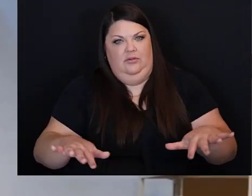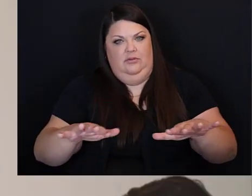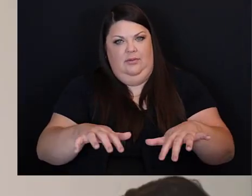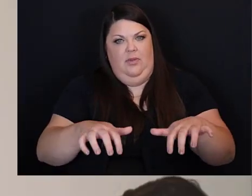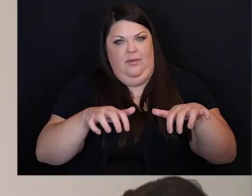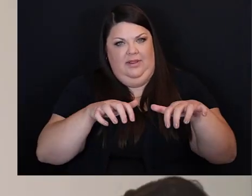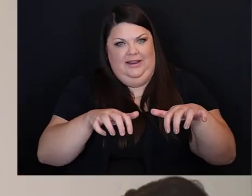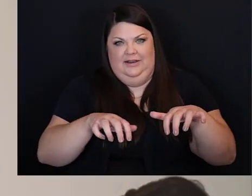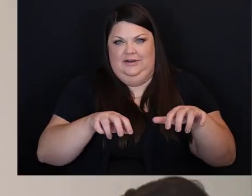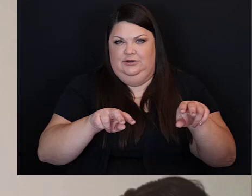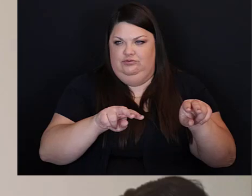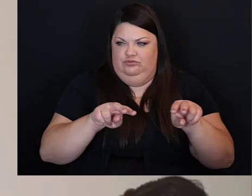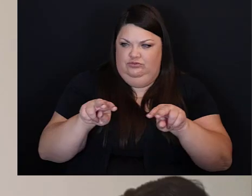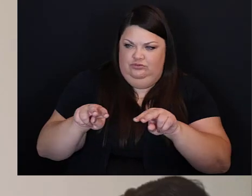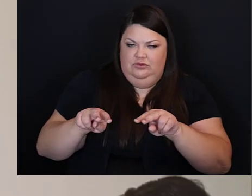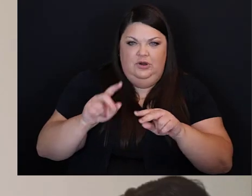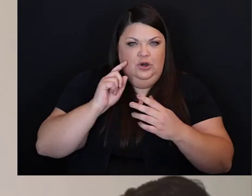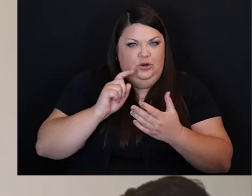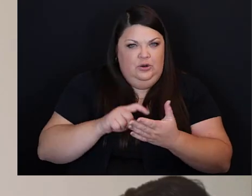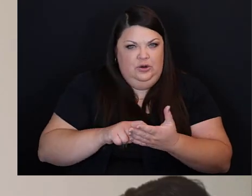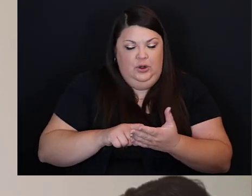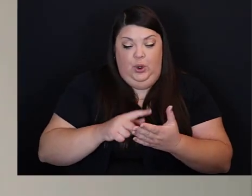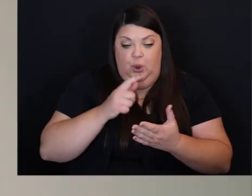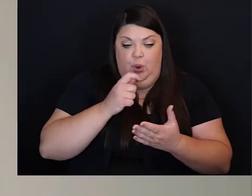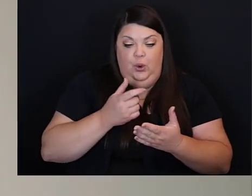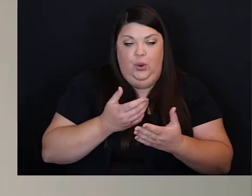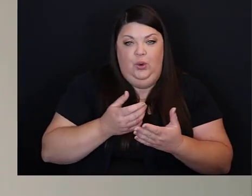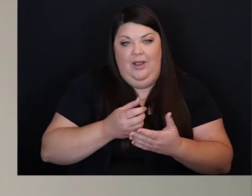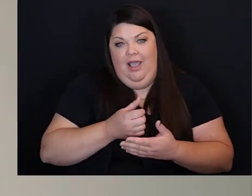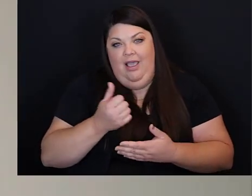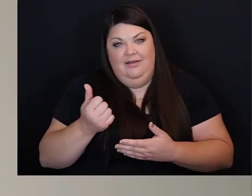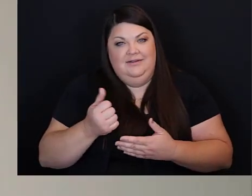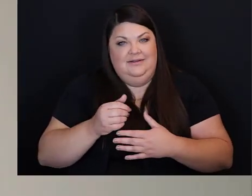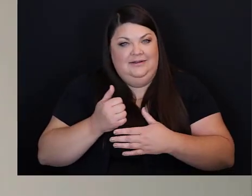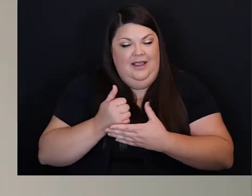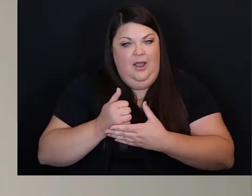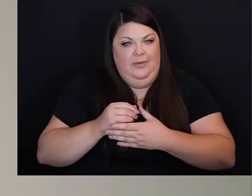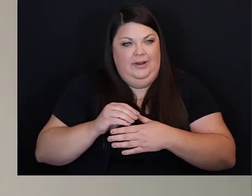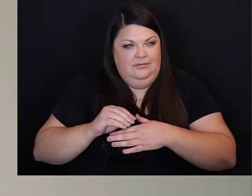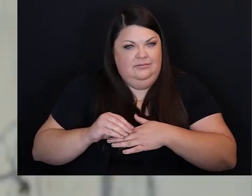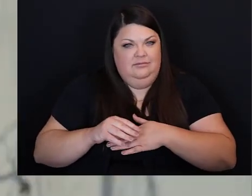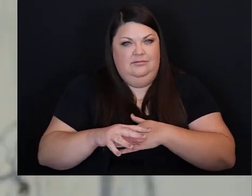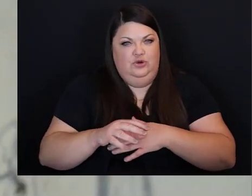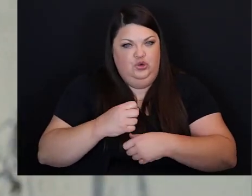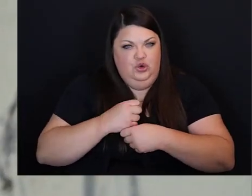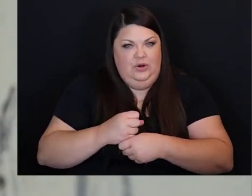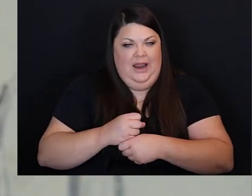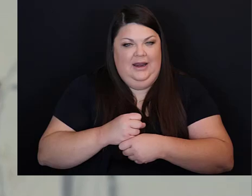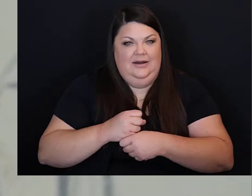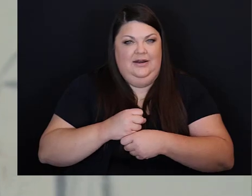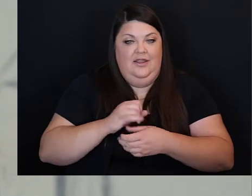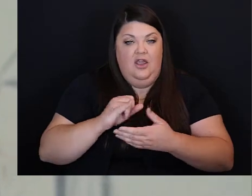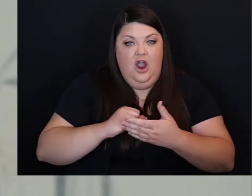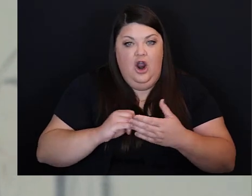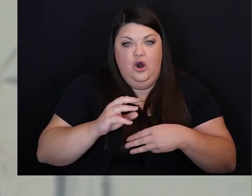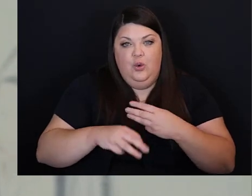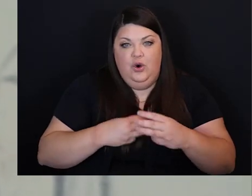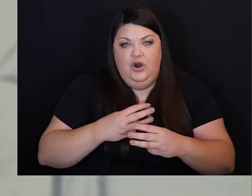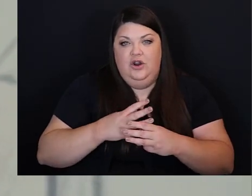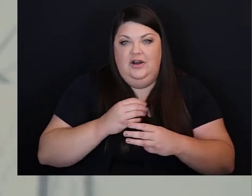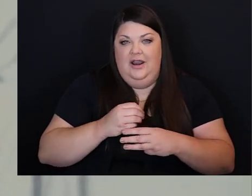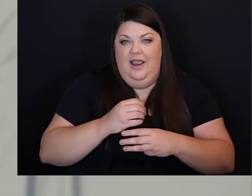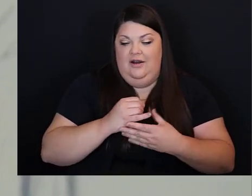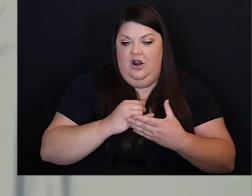know who else is helping to create the art world and the